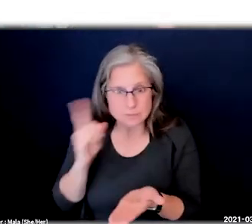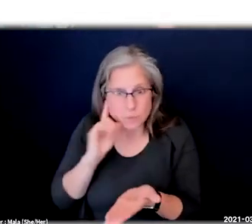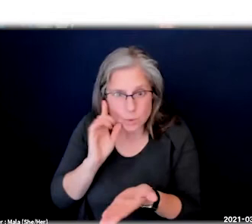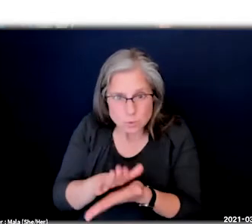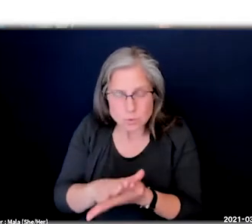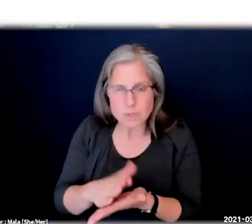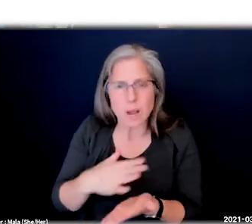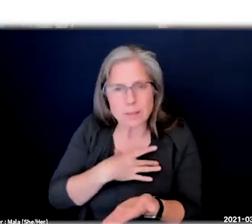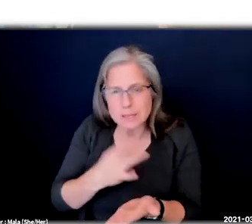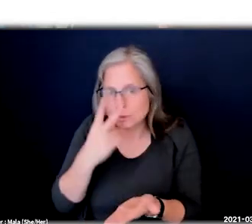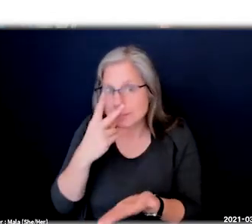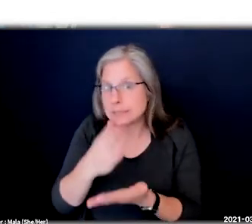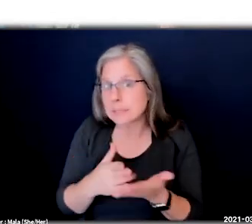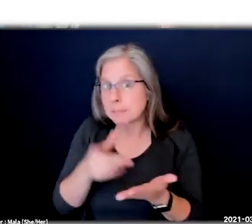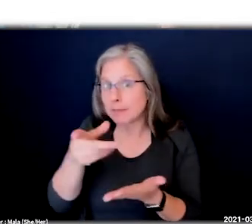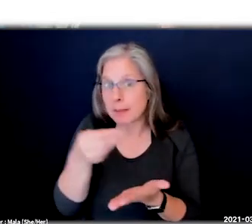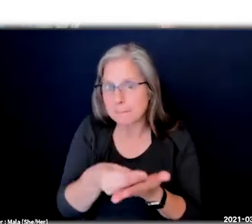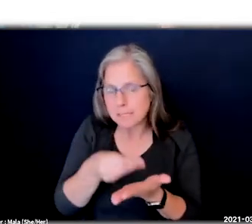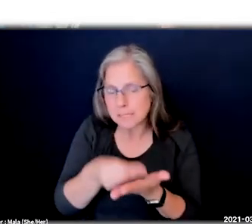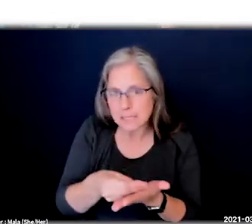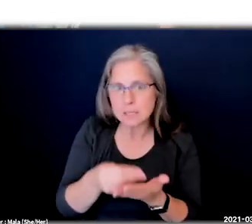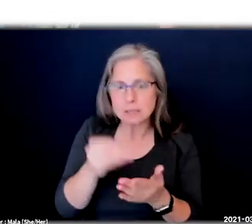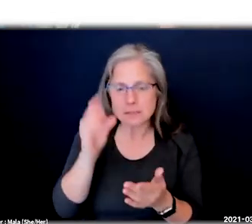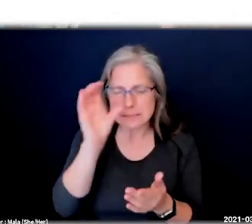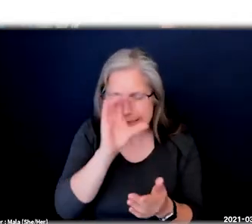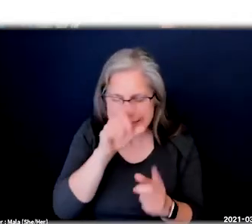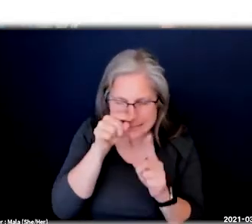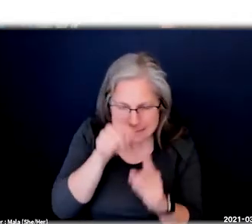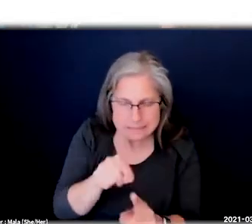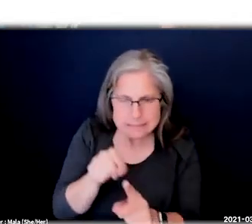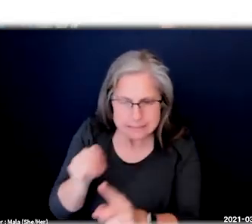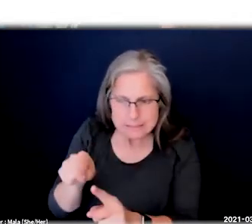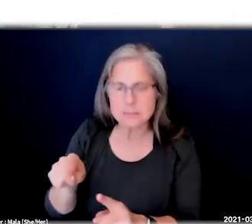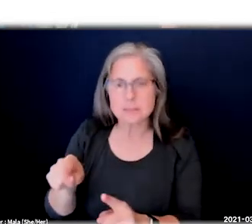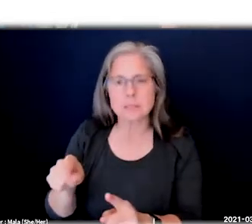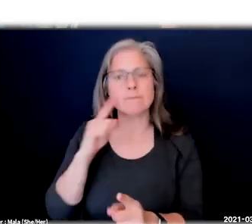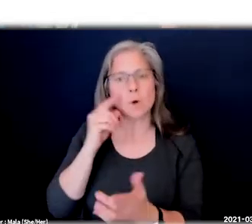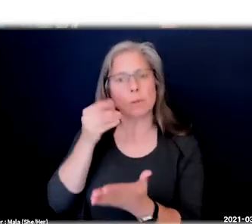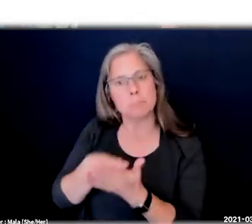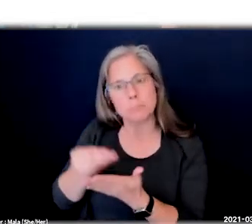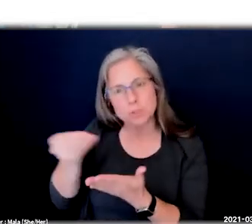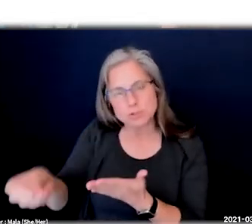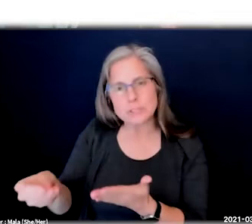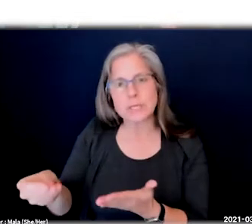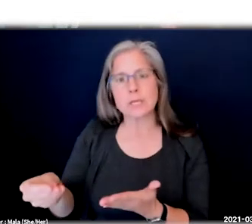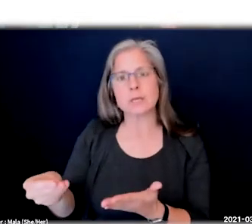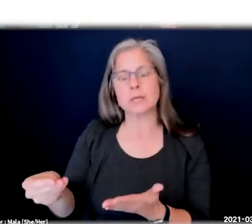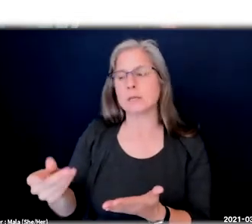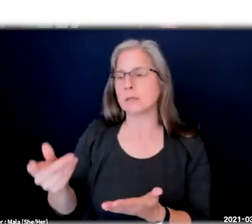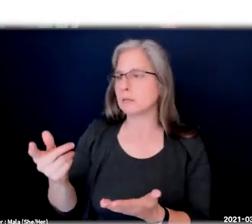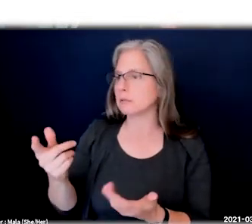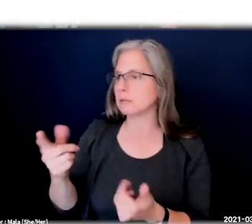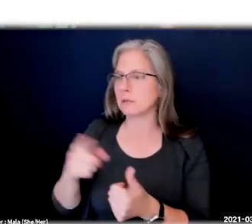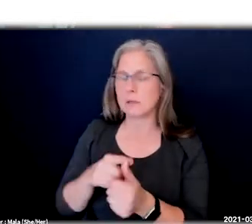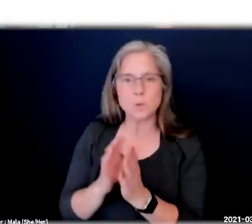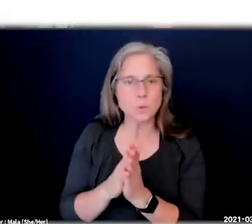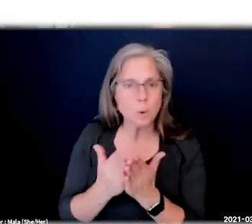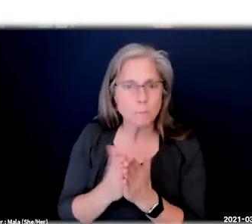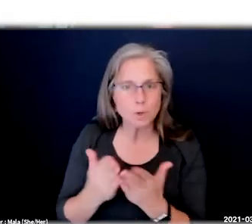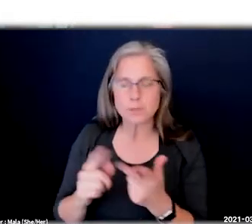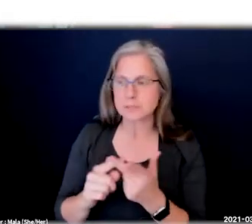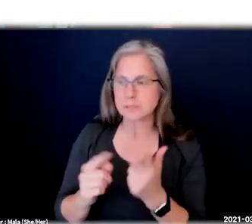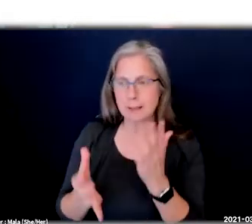see some of this money allocated specifically to purchase supplies for students like notebooks,